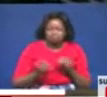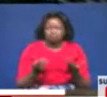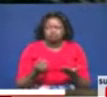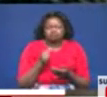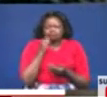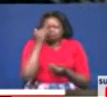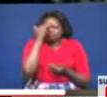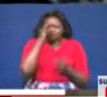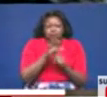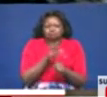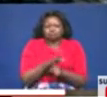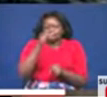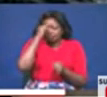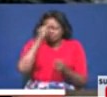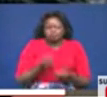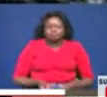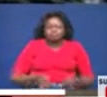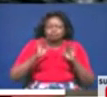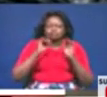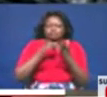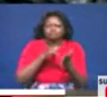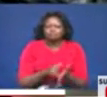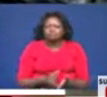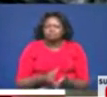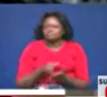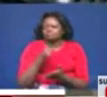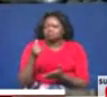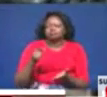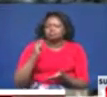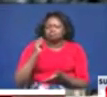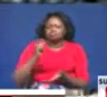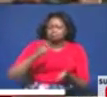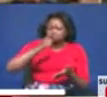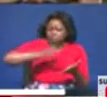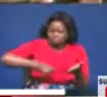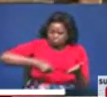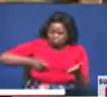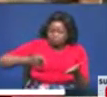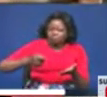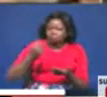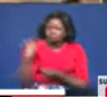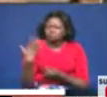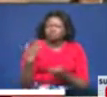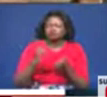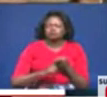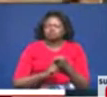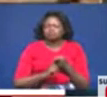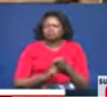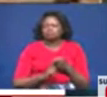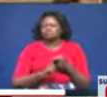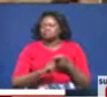to most government officials, including the ones that had appended their signatures in the documents to the entity in regards